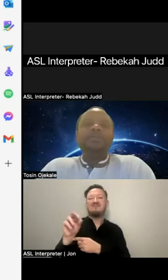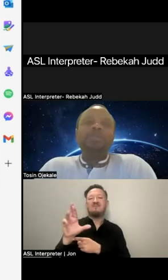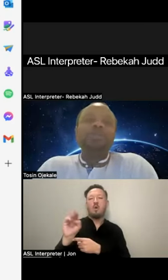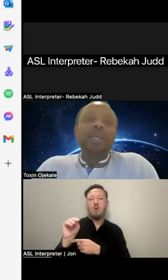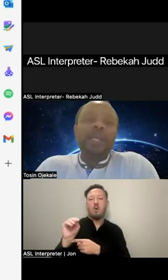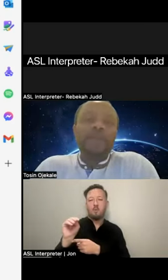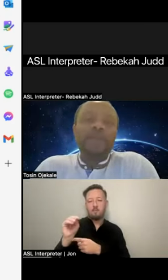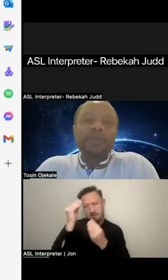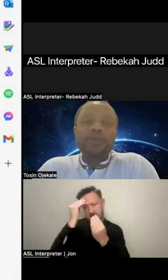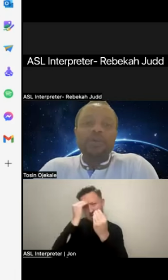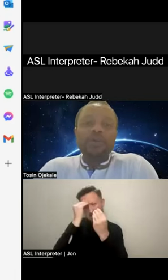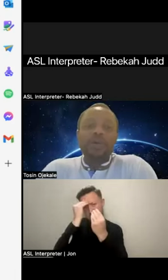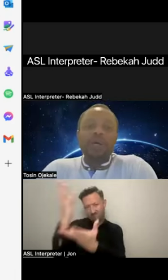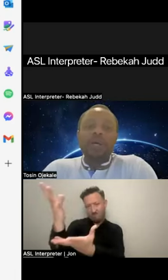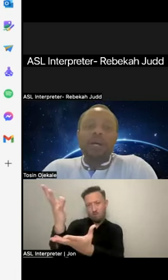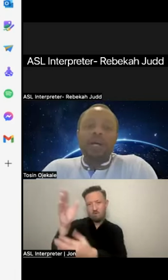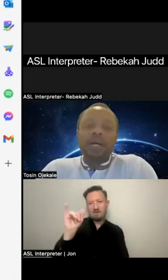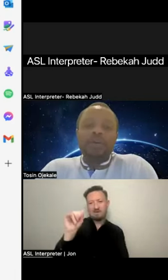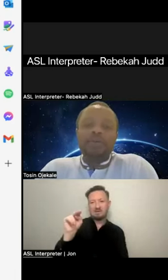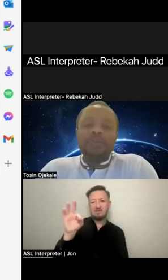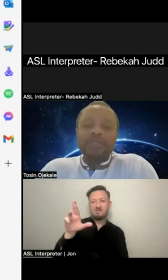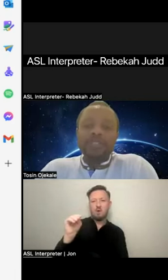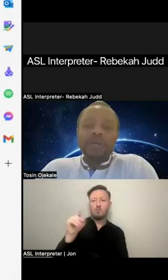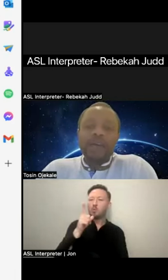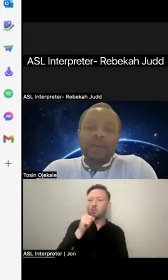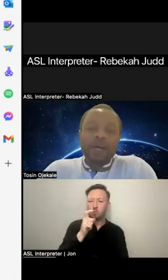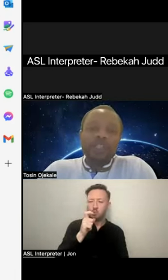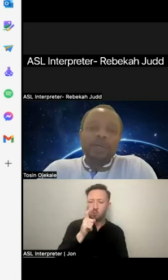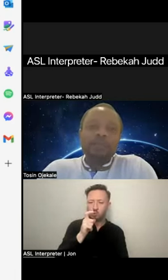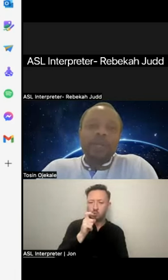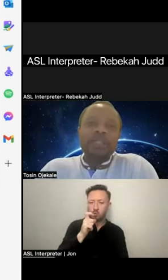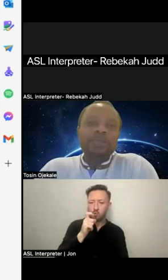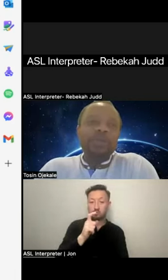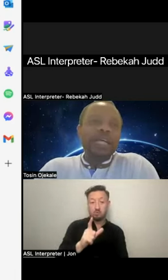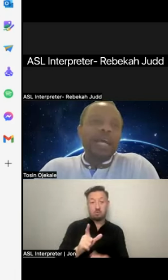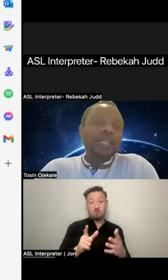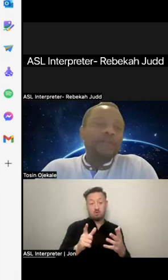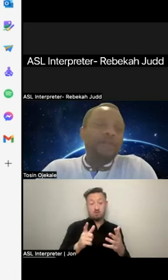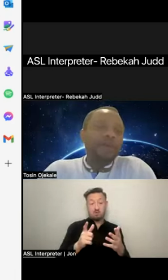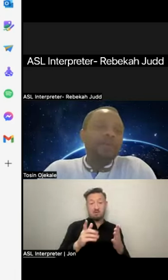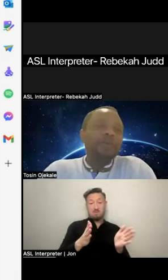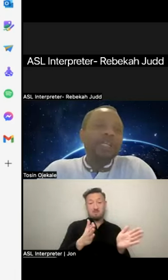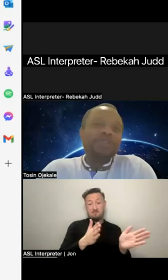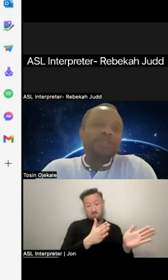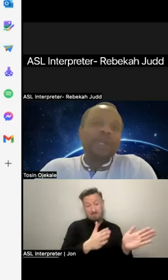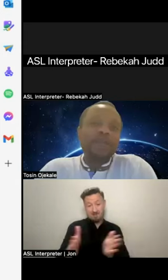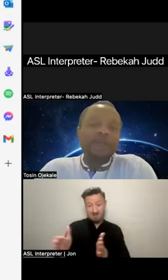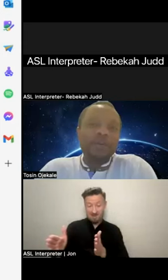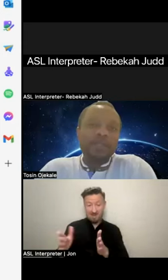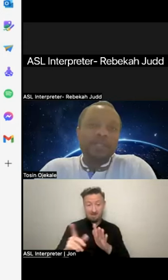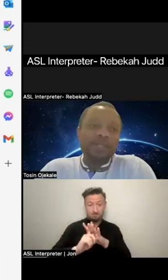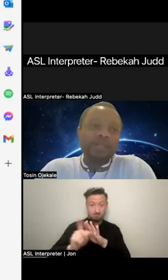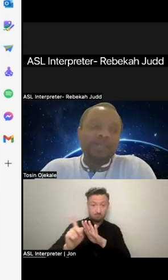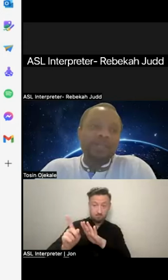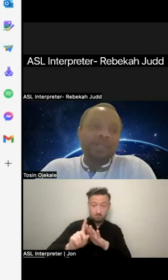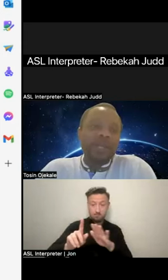Who should be informed? So in your evacuation plan, you must identify who needs to be